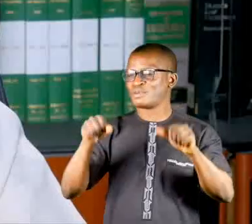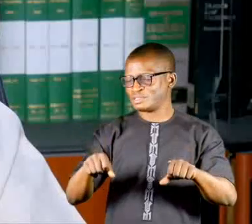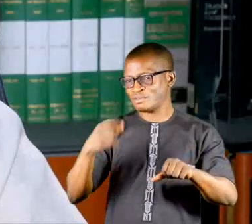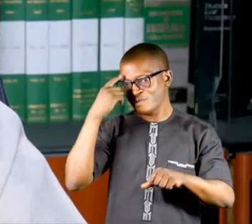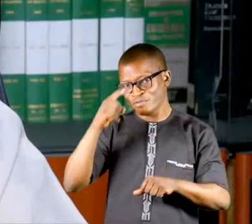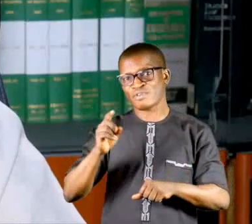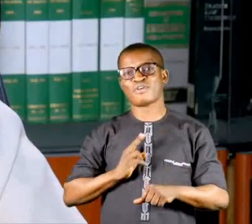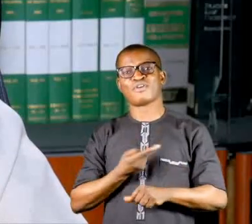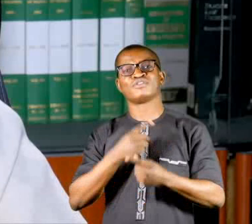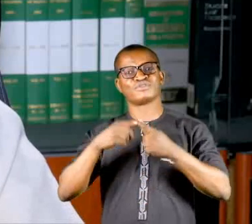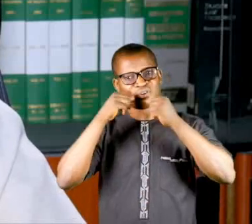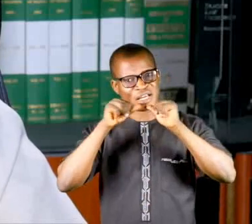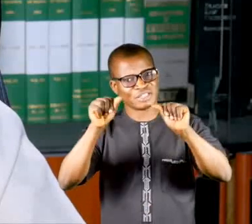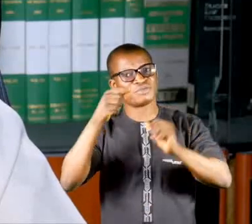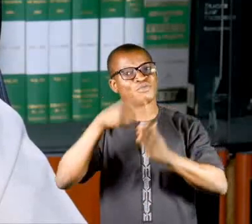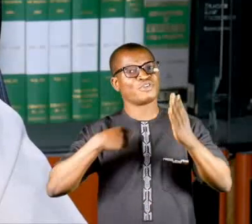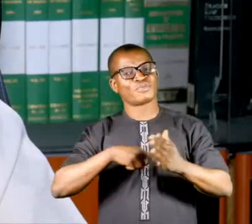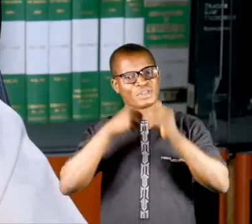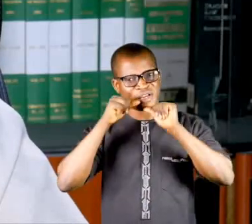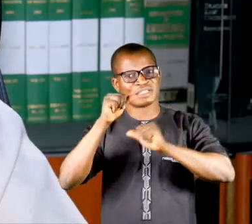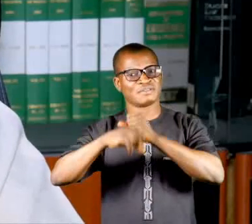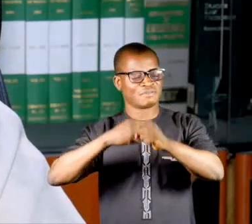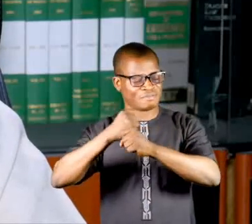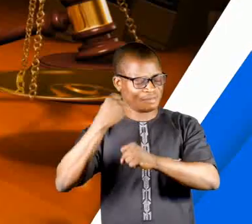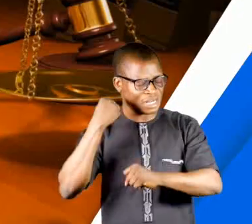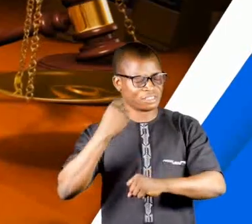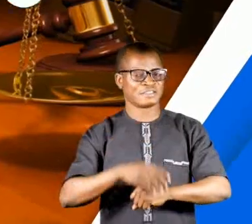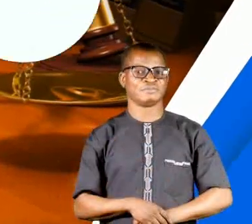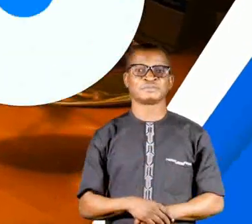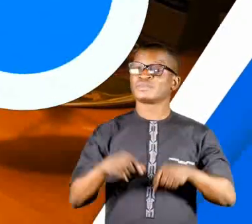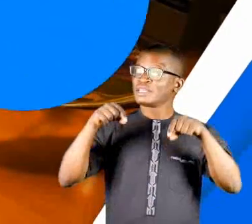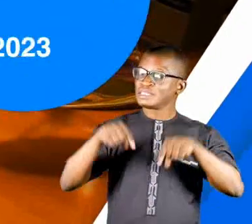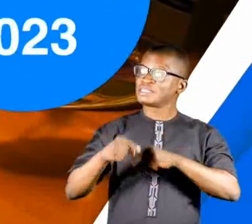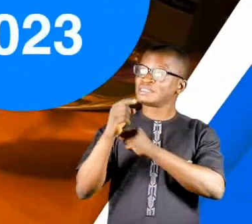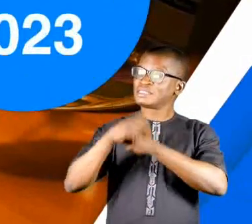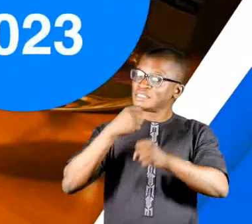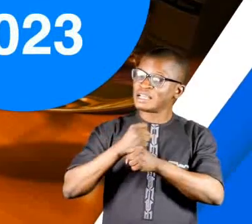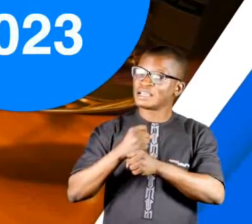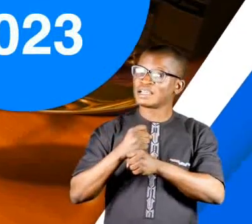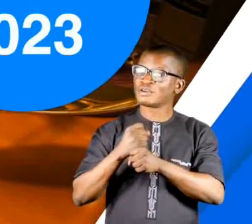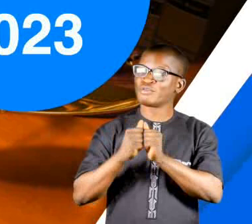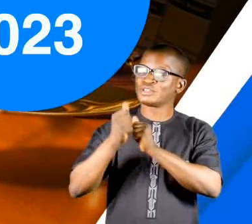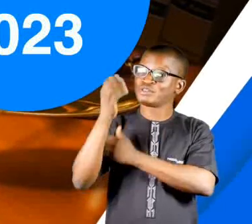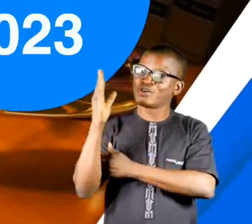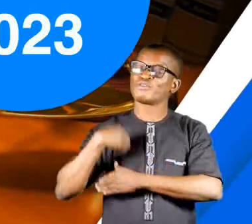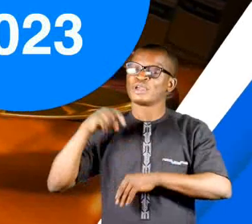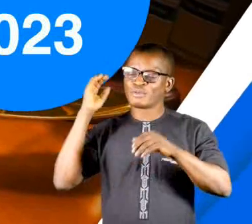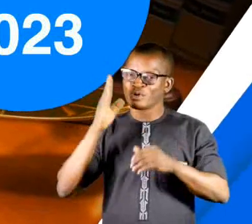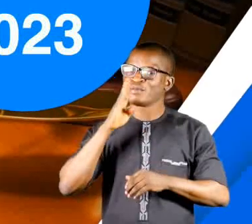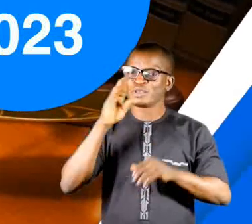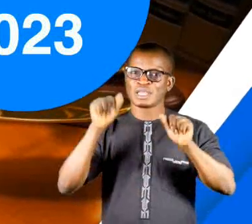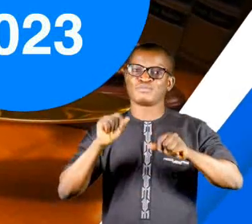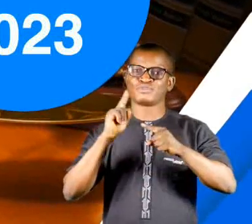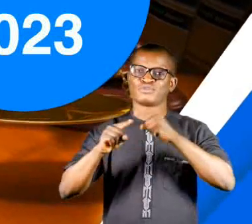possible for us to achieve what we have achieved last year. Well, this year, God willing, we will be able